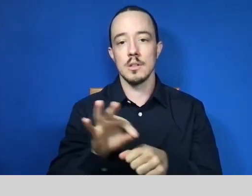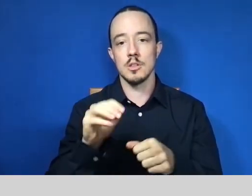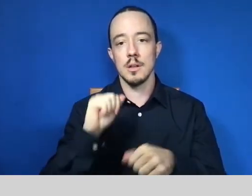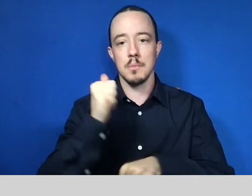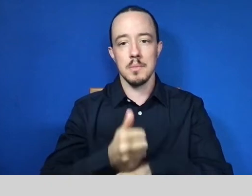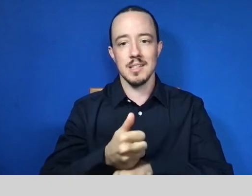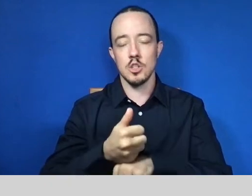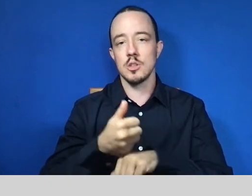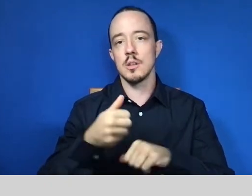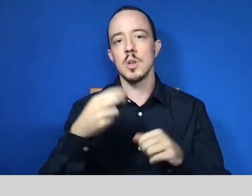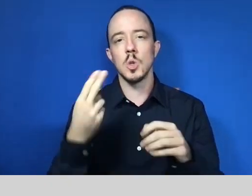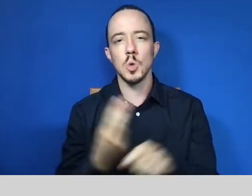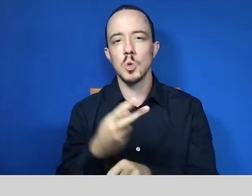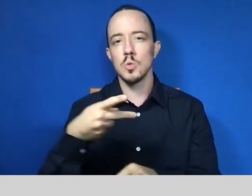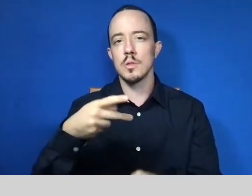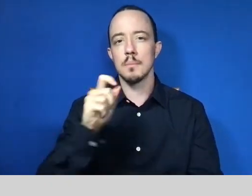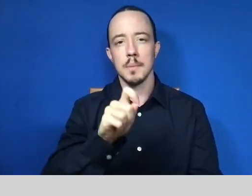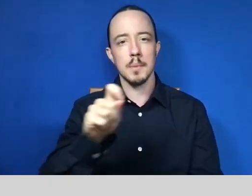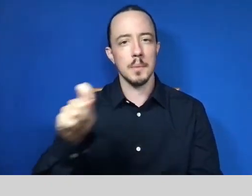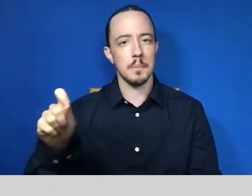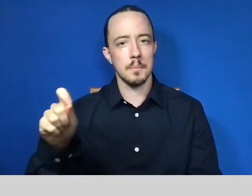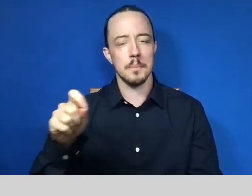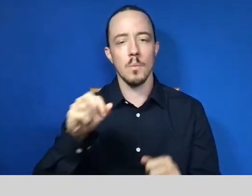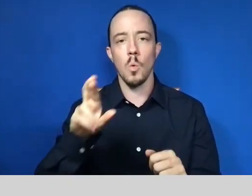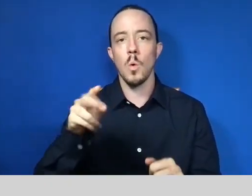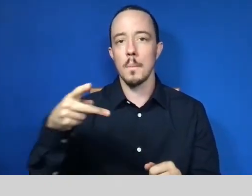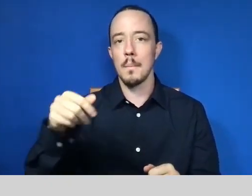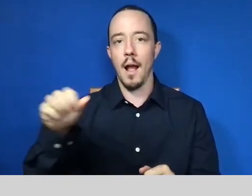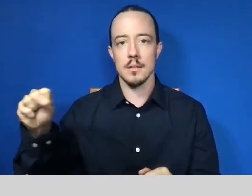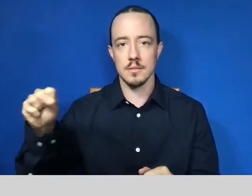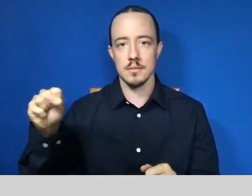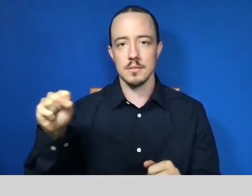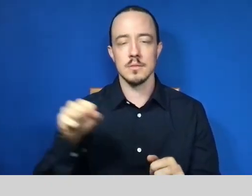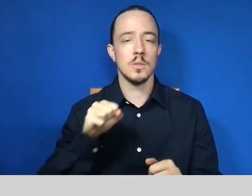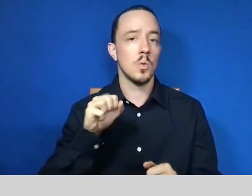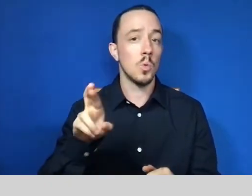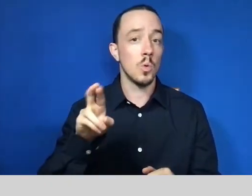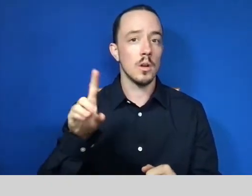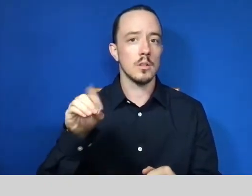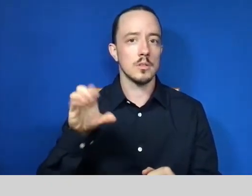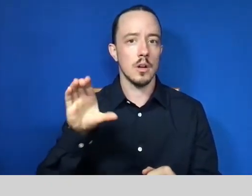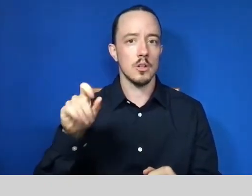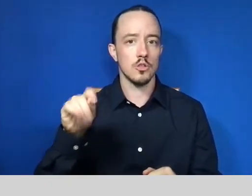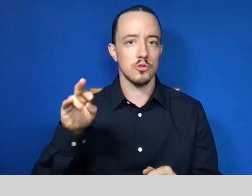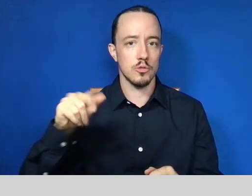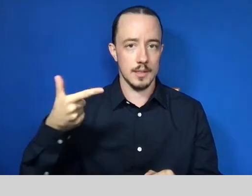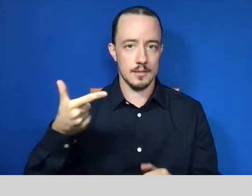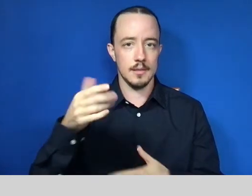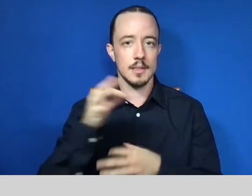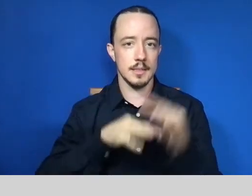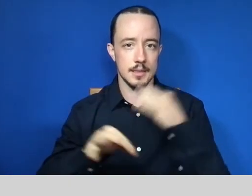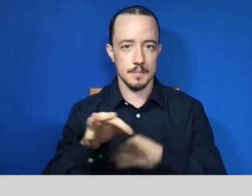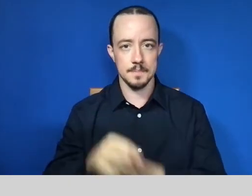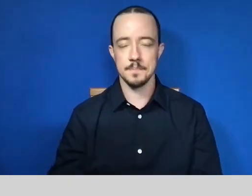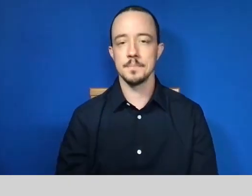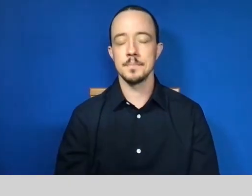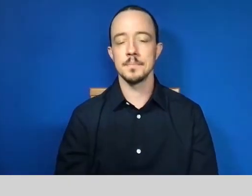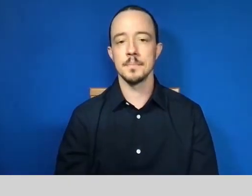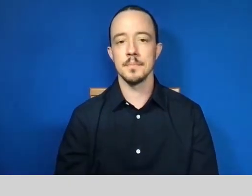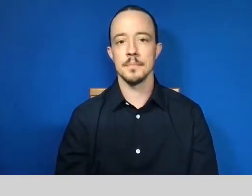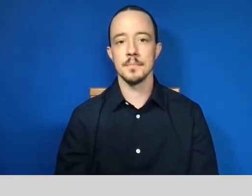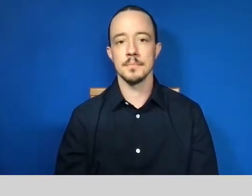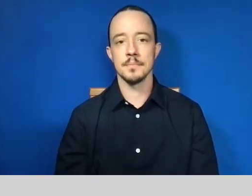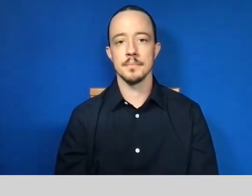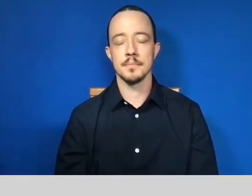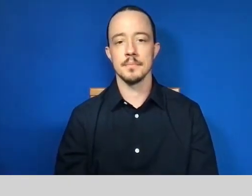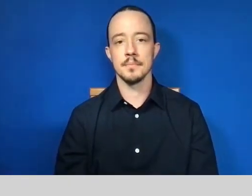be omitted. You can use pass, three dots, or just docstring instead of the body of your function. In our